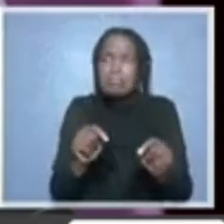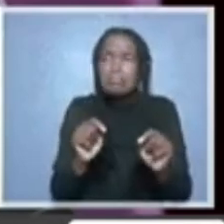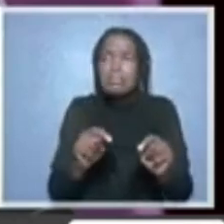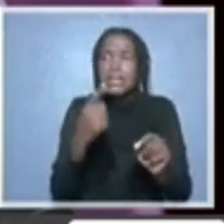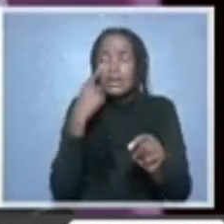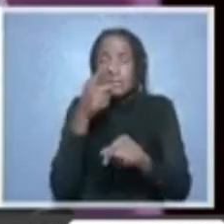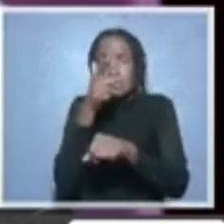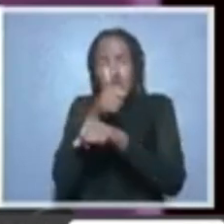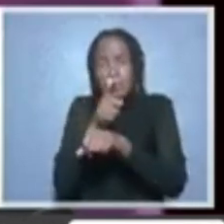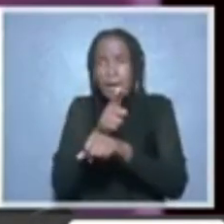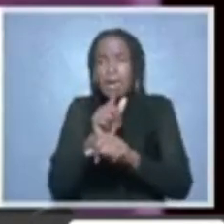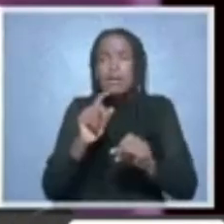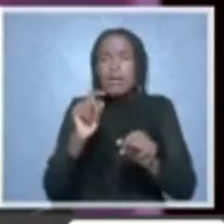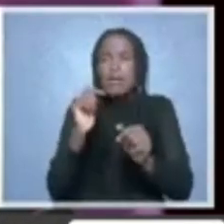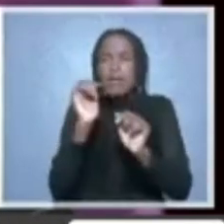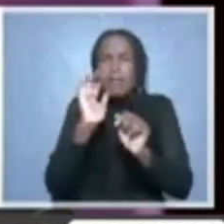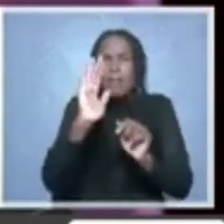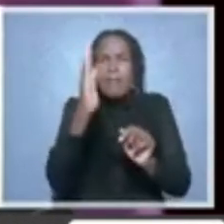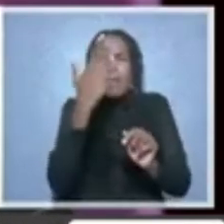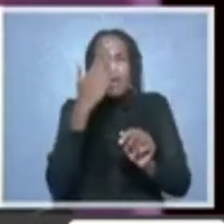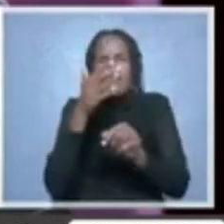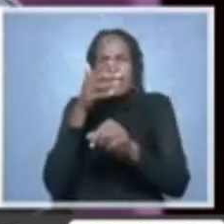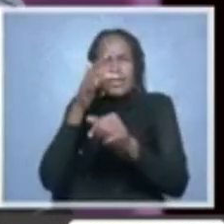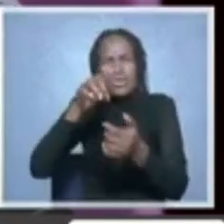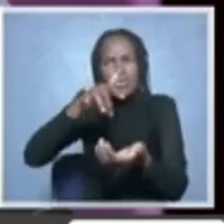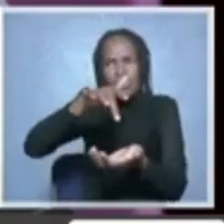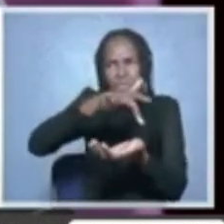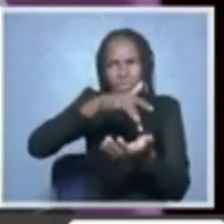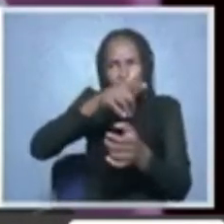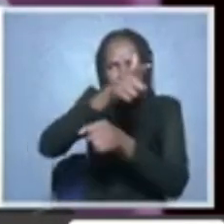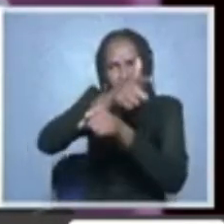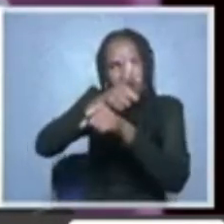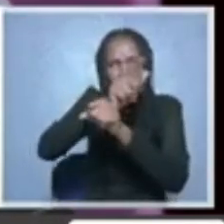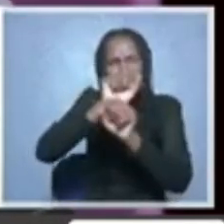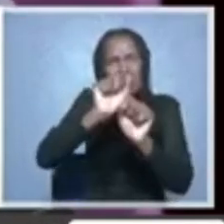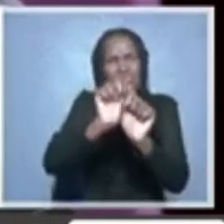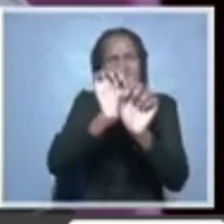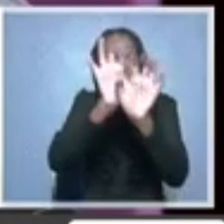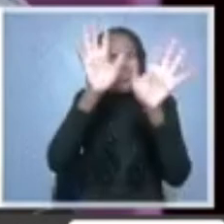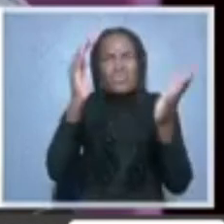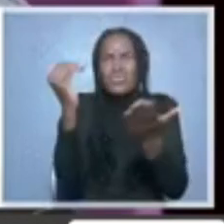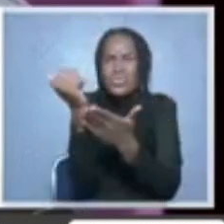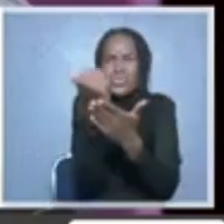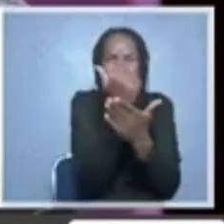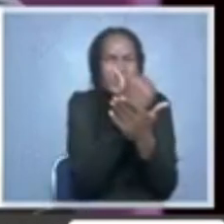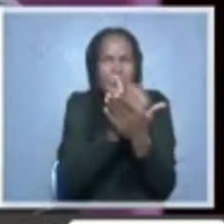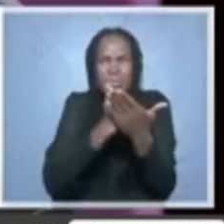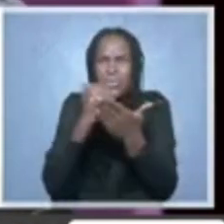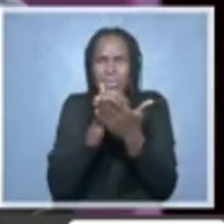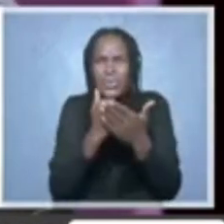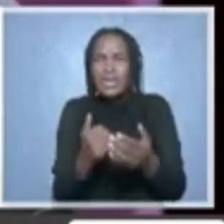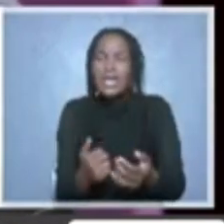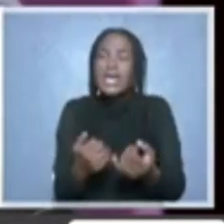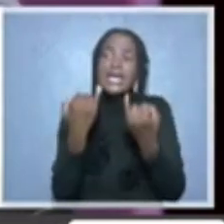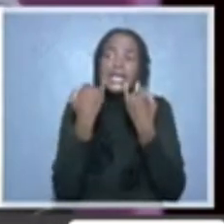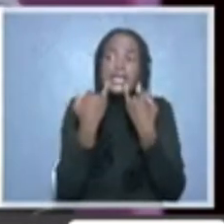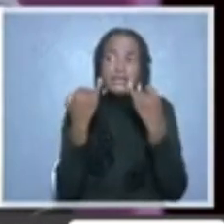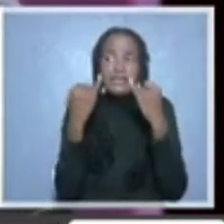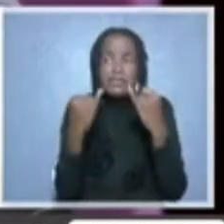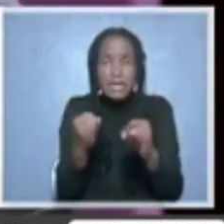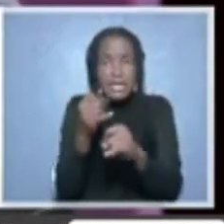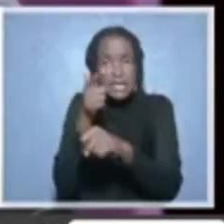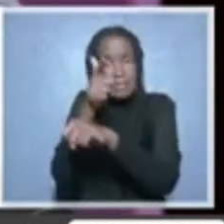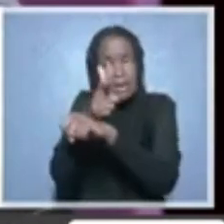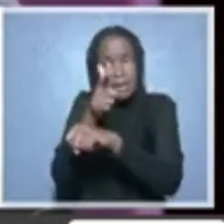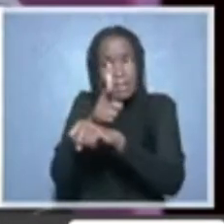Of course. So, but as we are moving, we're hoping to improve on most of these things. But in terms of content, bringing it to